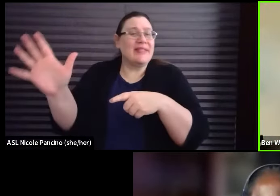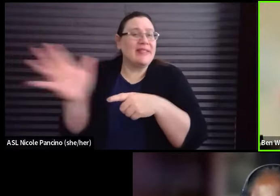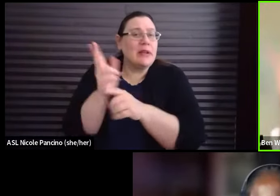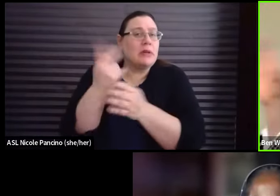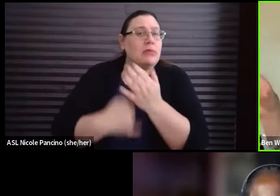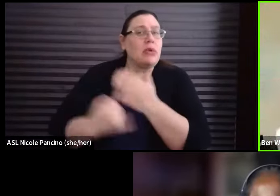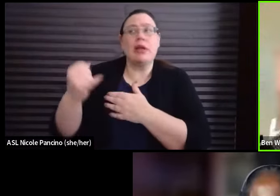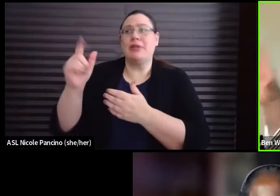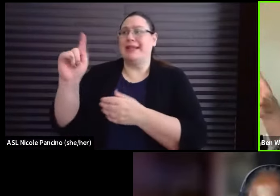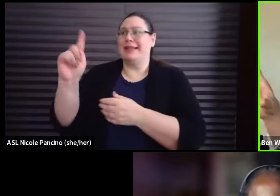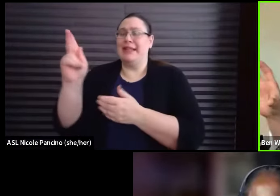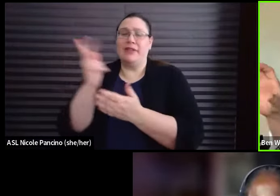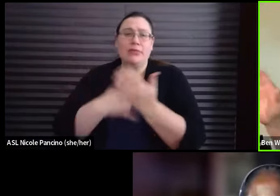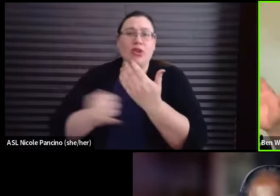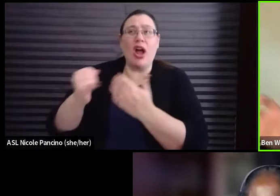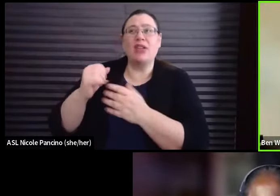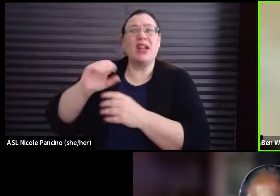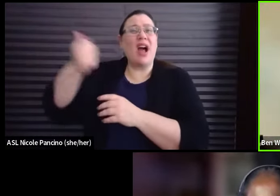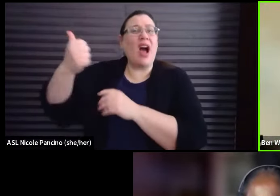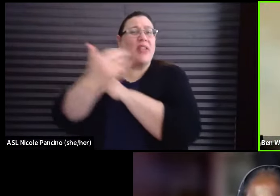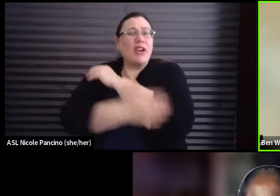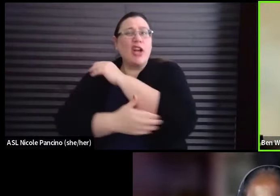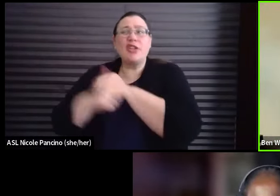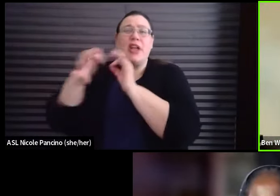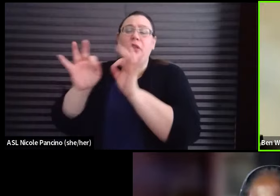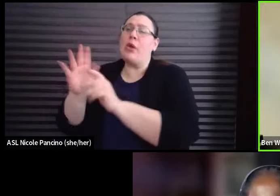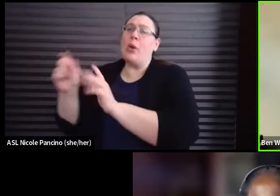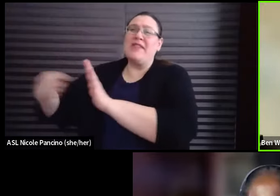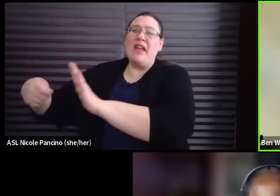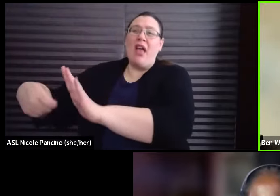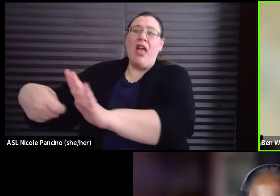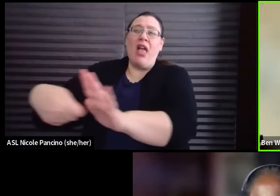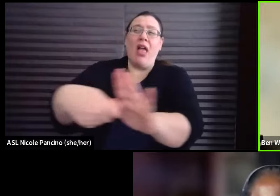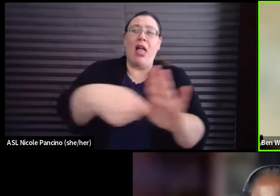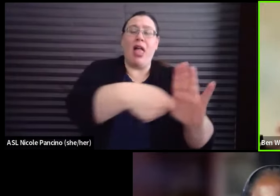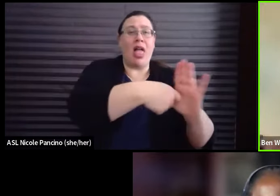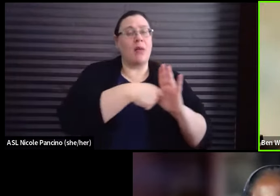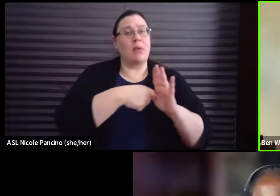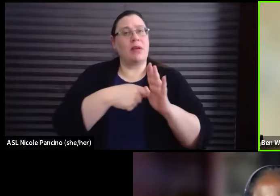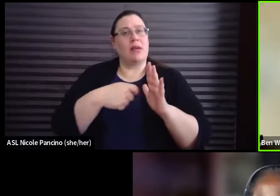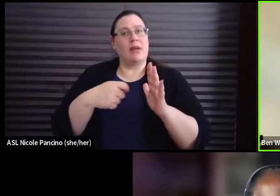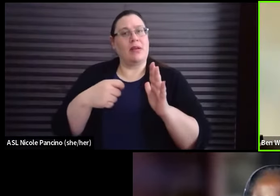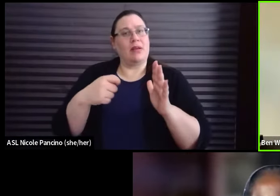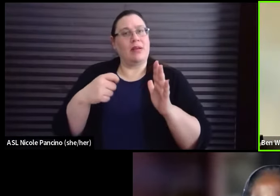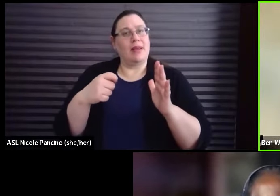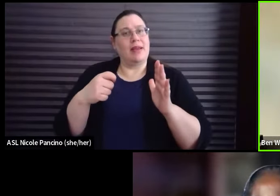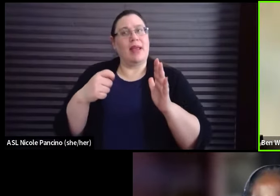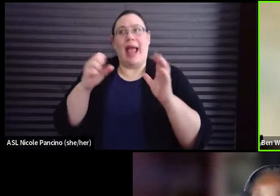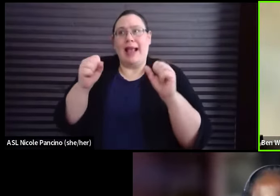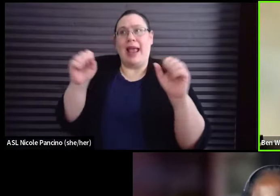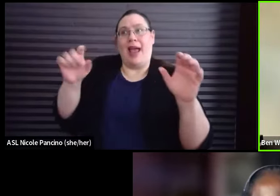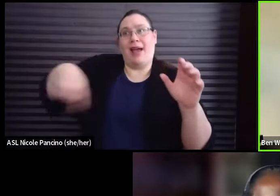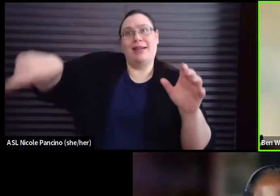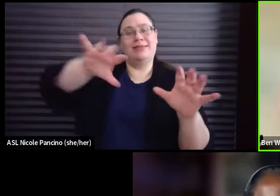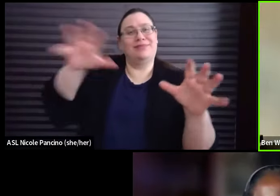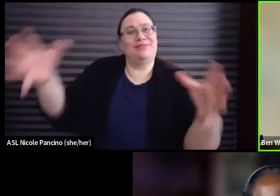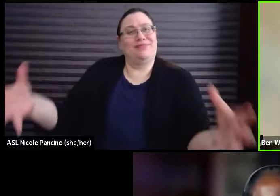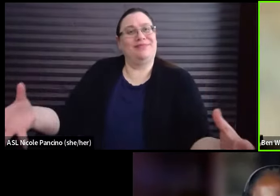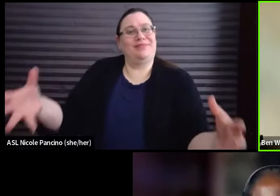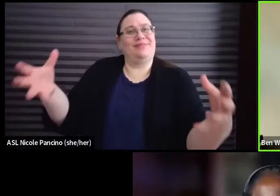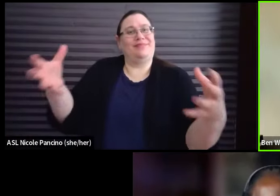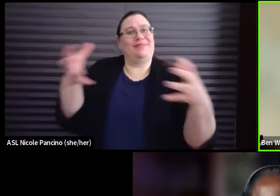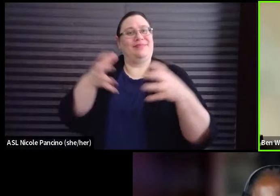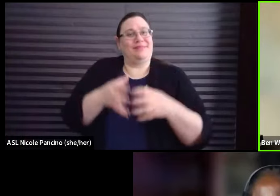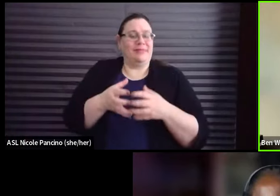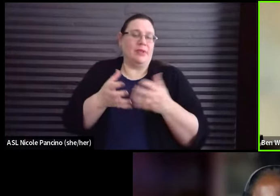that are filmed in other countries and other languages, and finding ways to bring those to different, you know, in